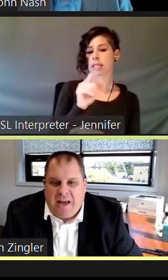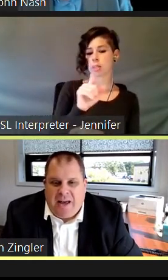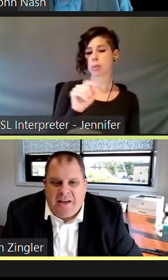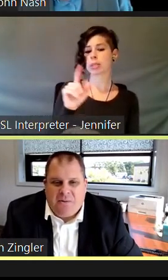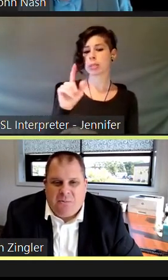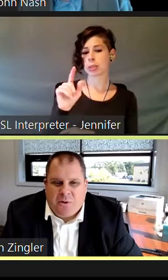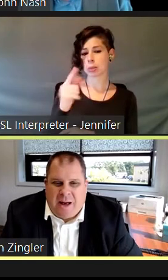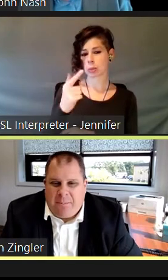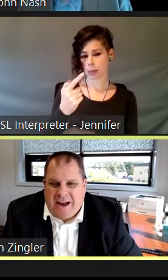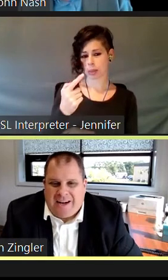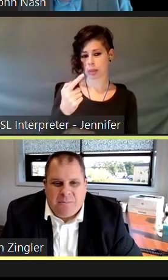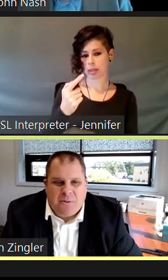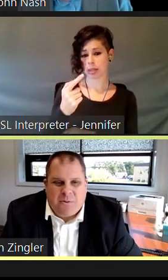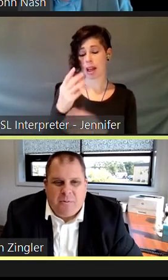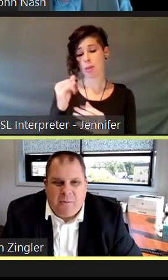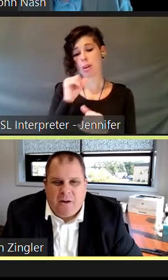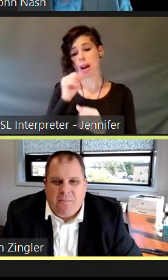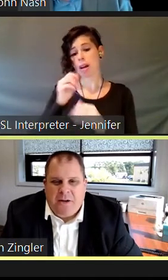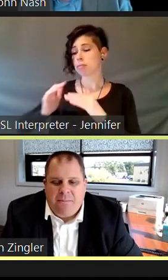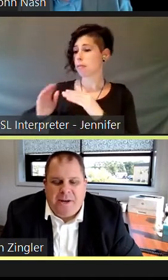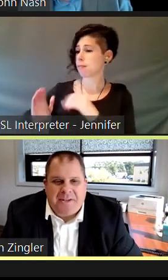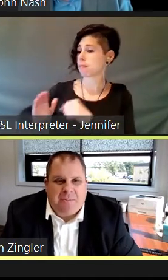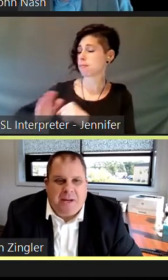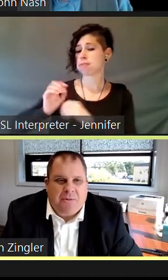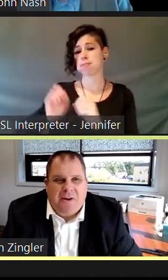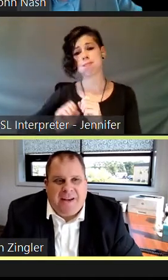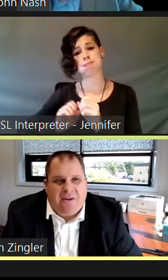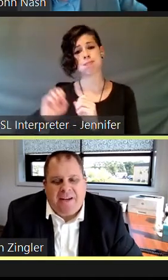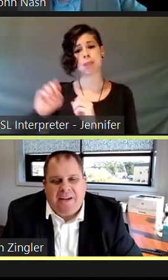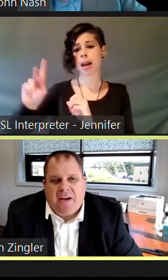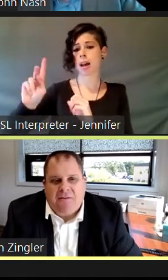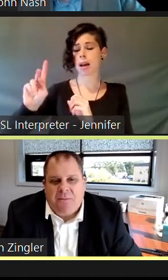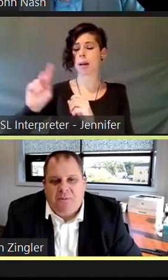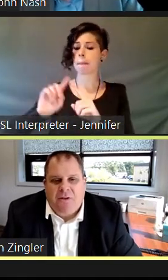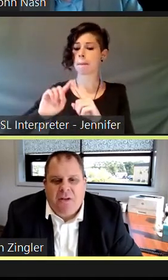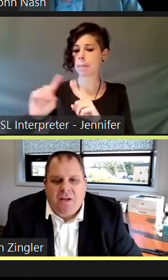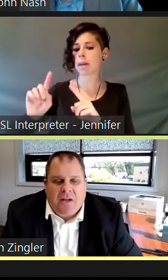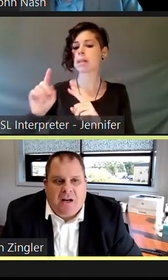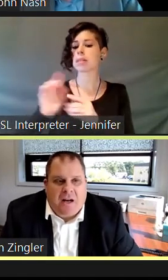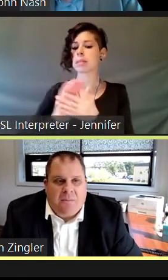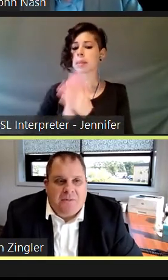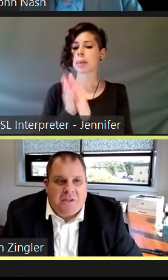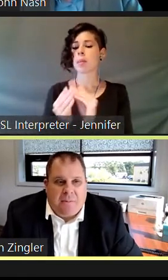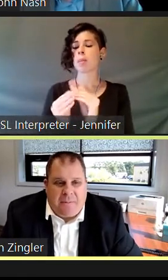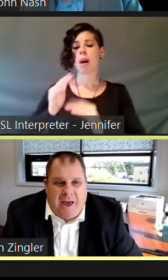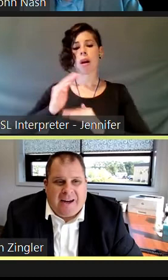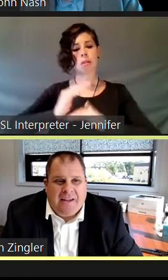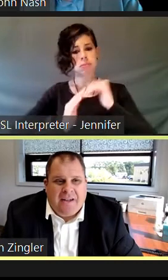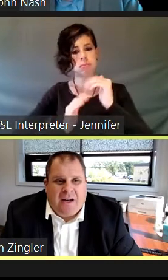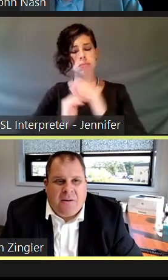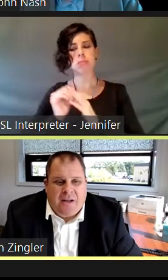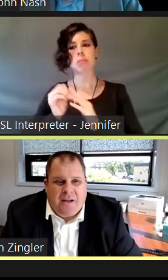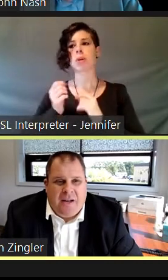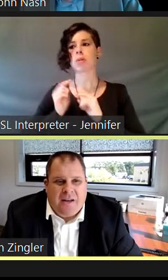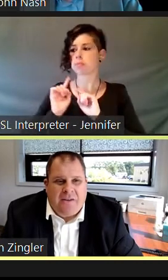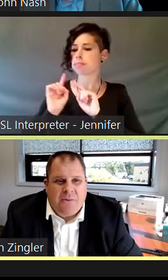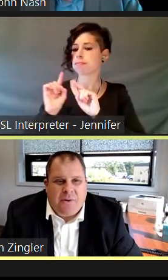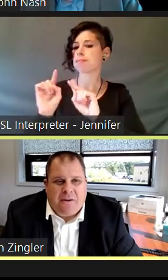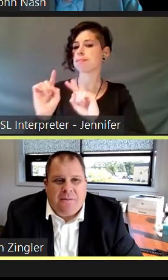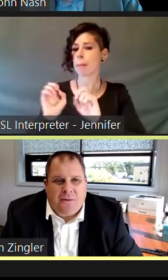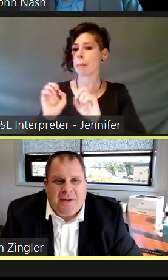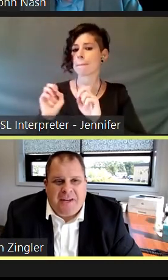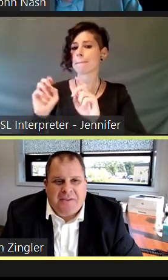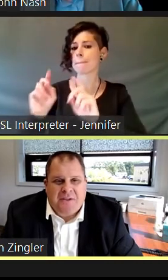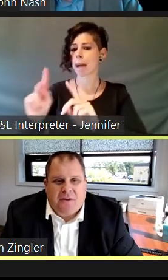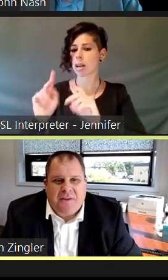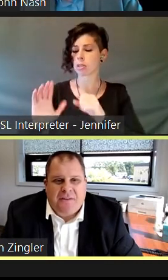2021, and we're not back up to where we were, but people are now getting comfortable coming back and doing their